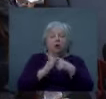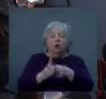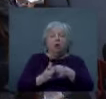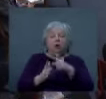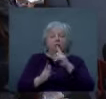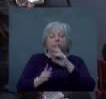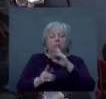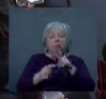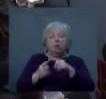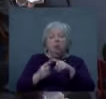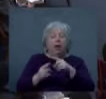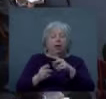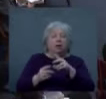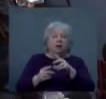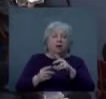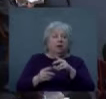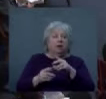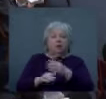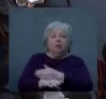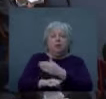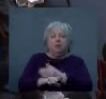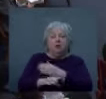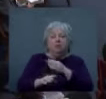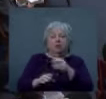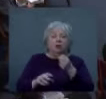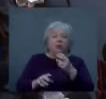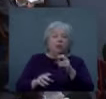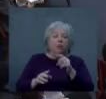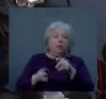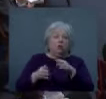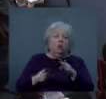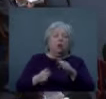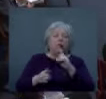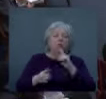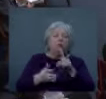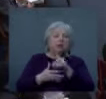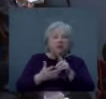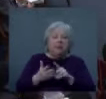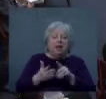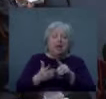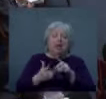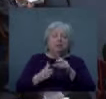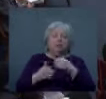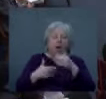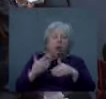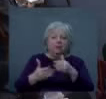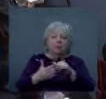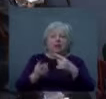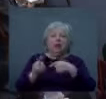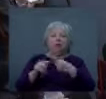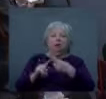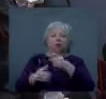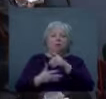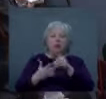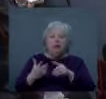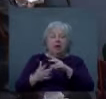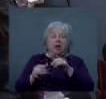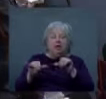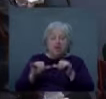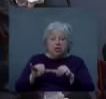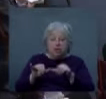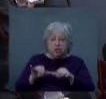corridor, there is a design team that's part of that process that generally comes from designing and engineering. And anytime that you do design and engineering of